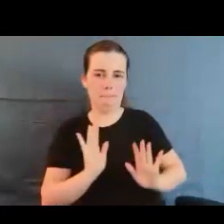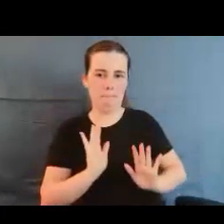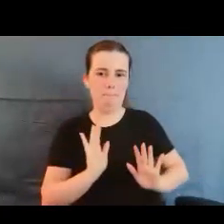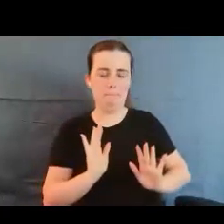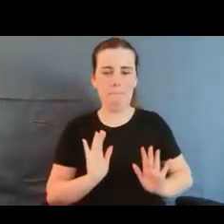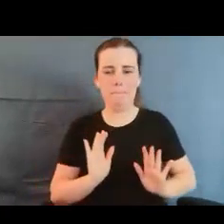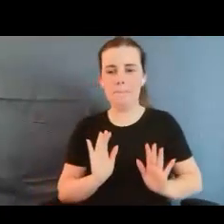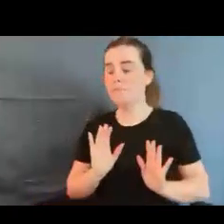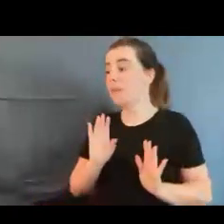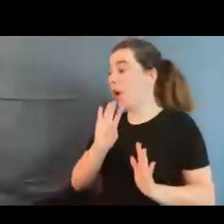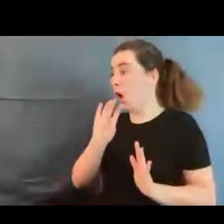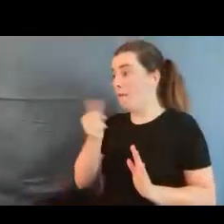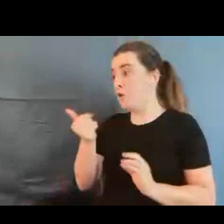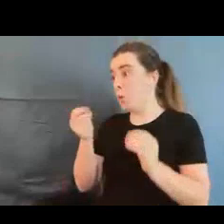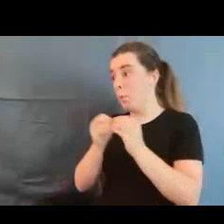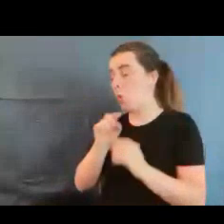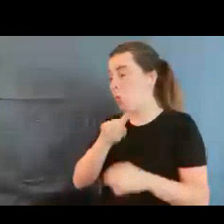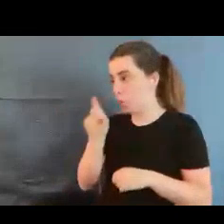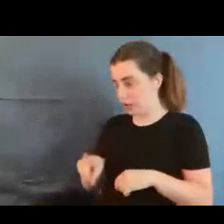A couple more questions.